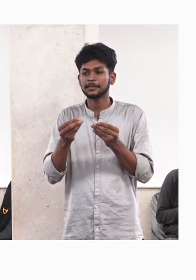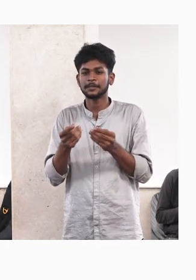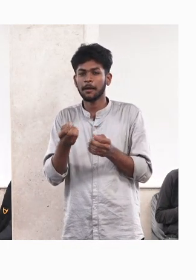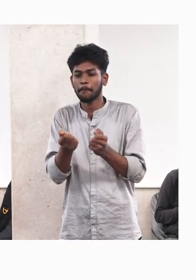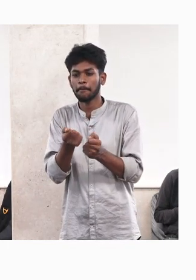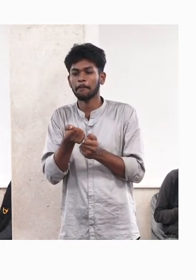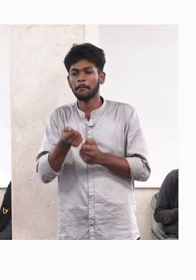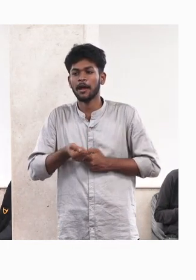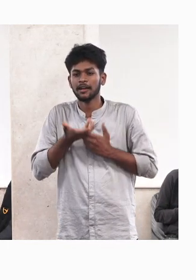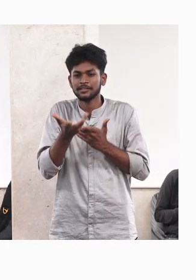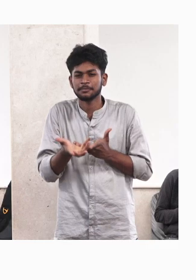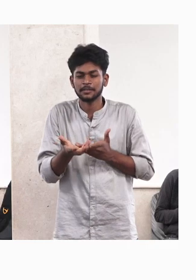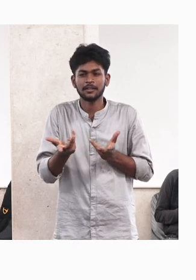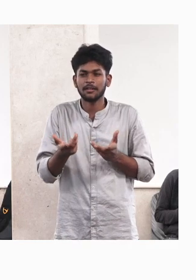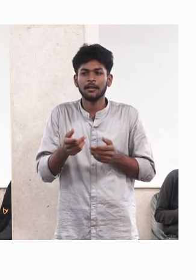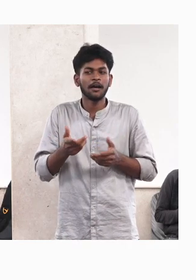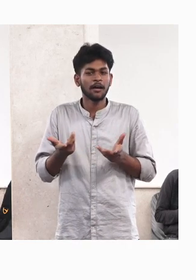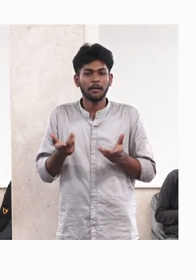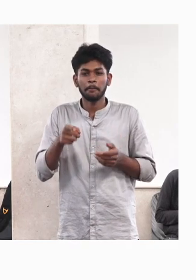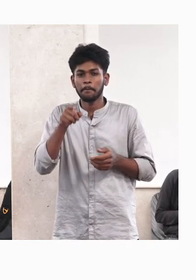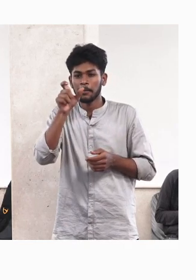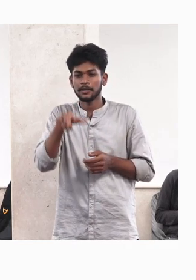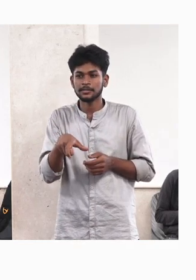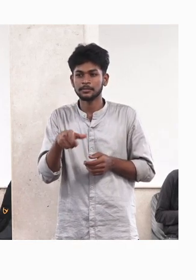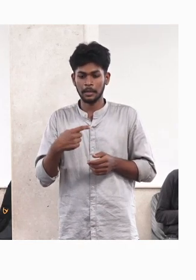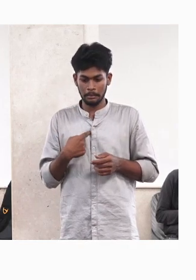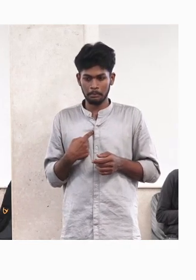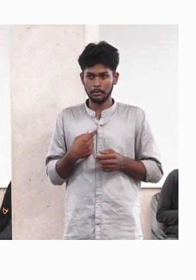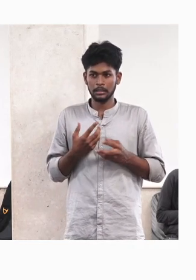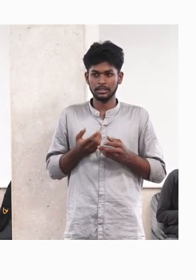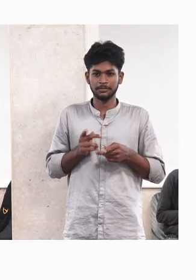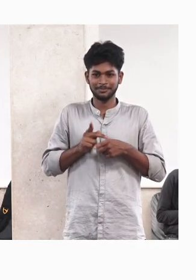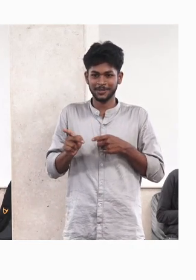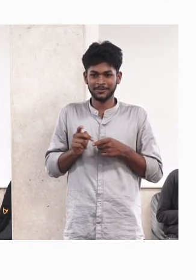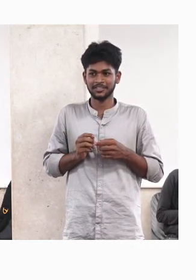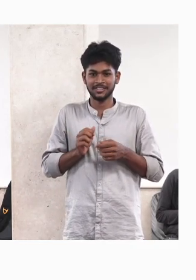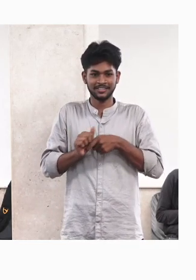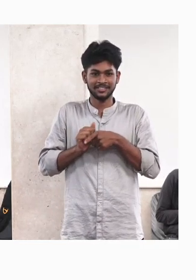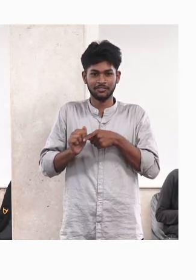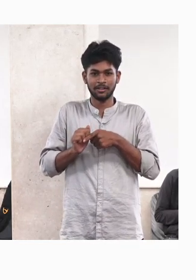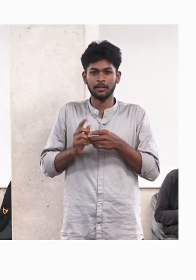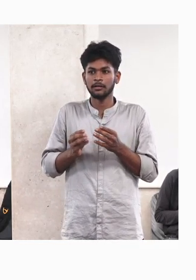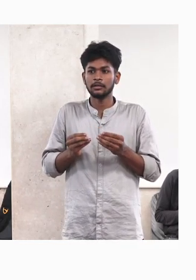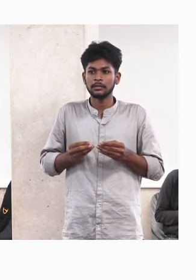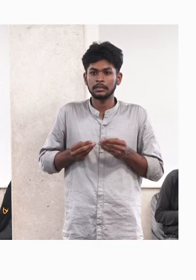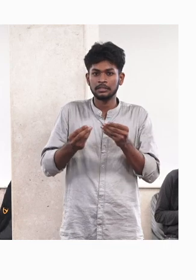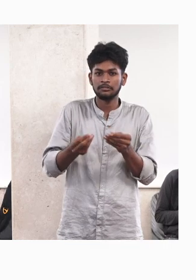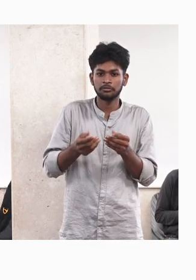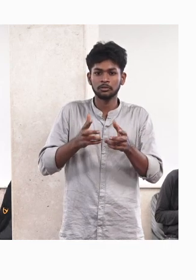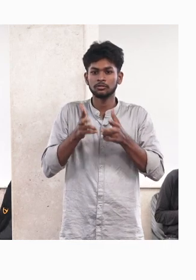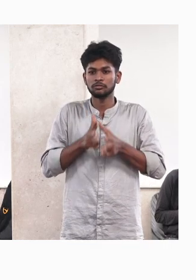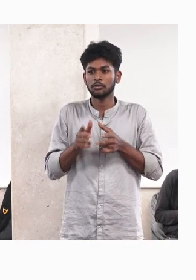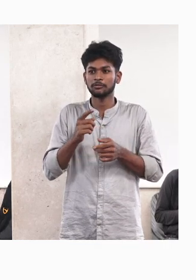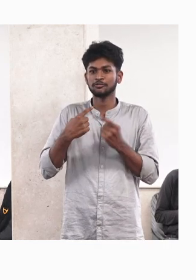express themselves. It's not the main goal, me, therapist, talking, but listening. So this change